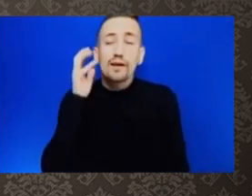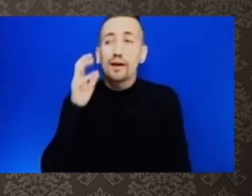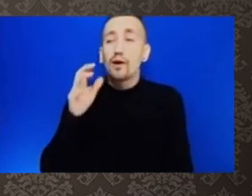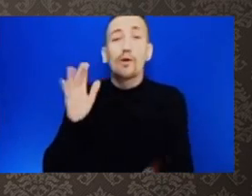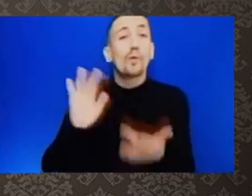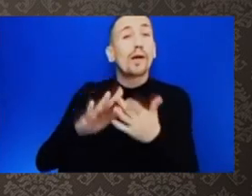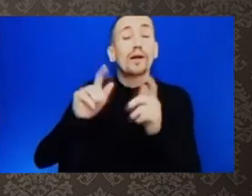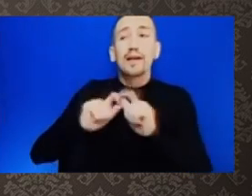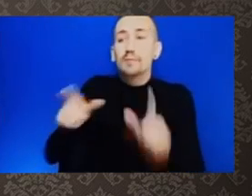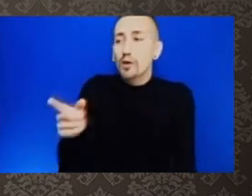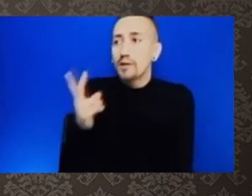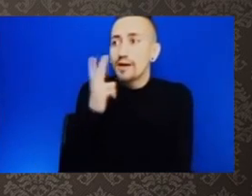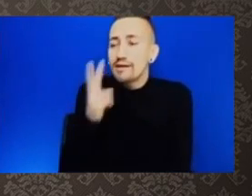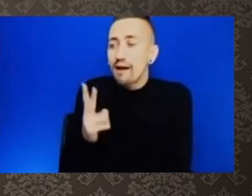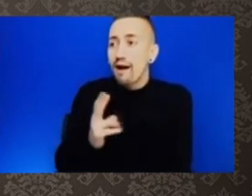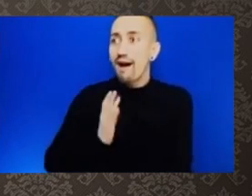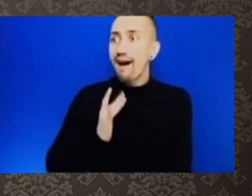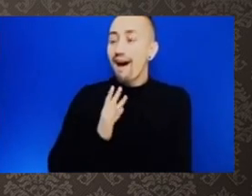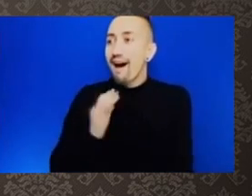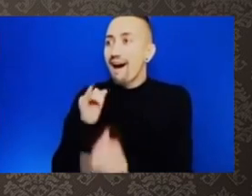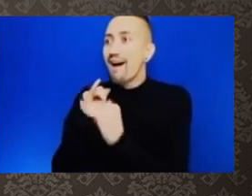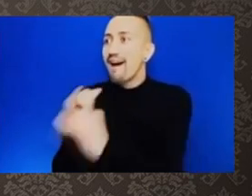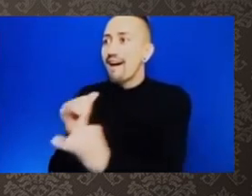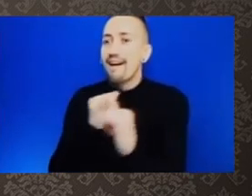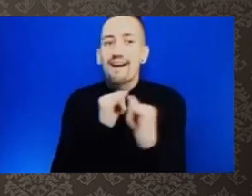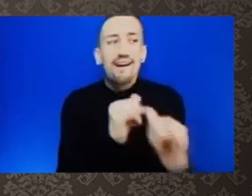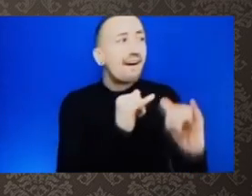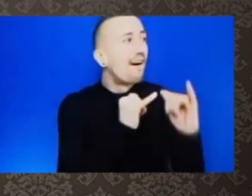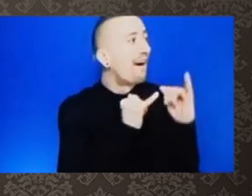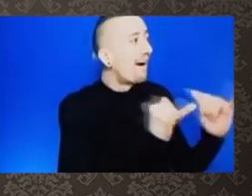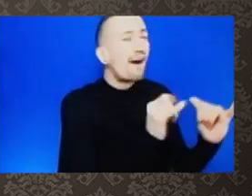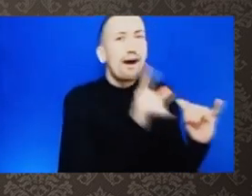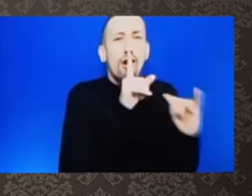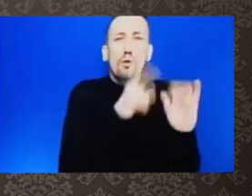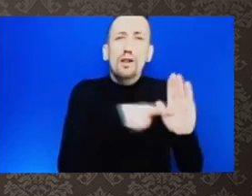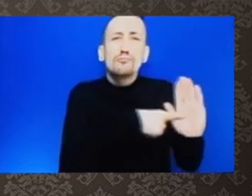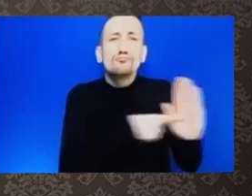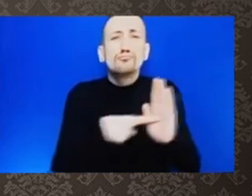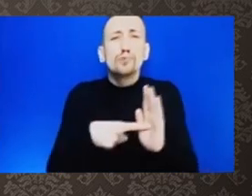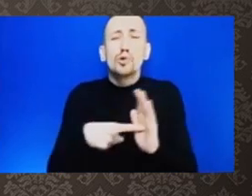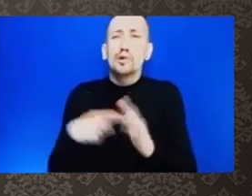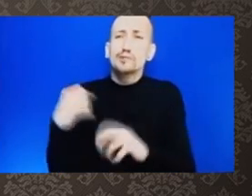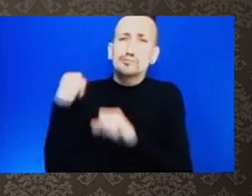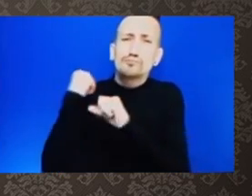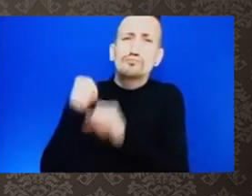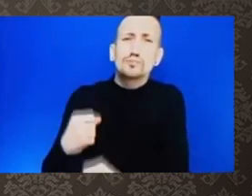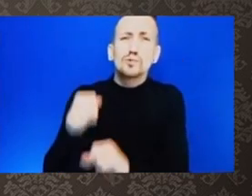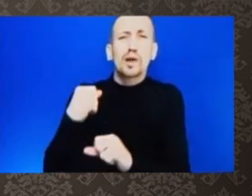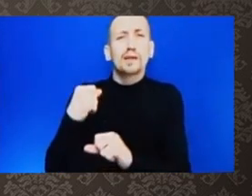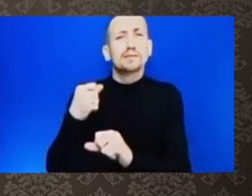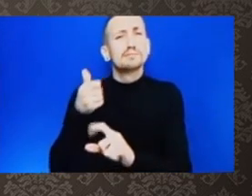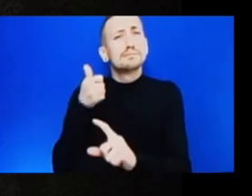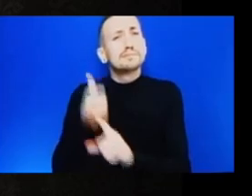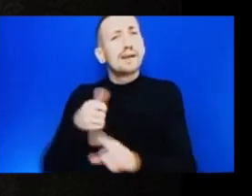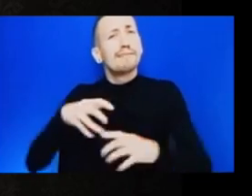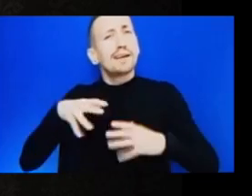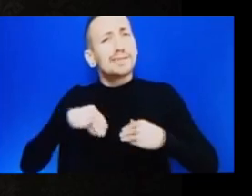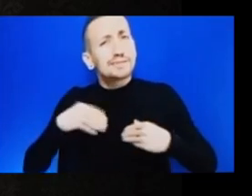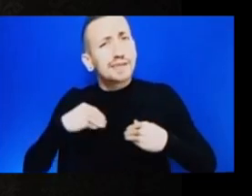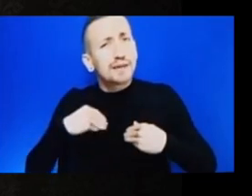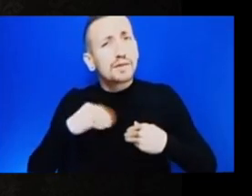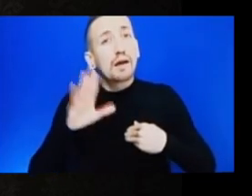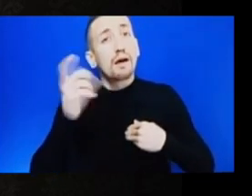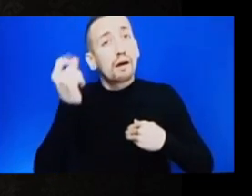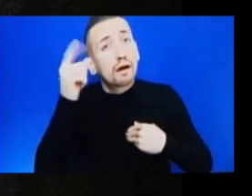turn on the TV, turn on the radio, or log onto the internet and see someone out there that's really showcasing